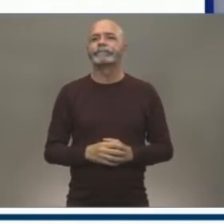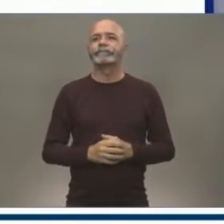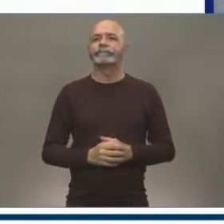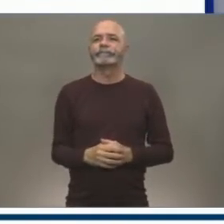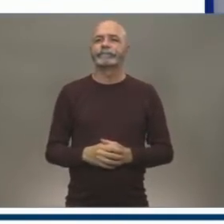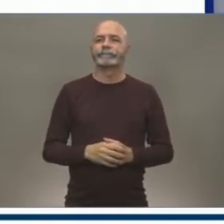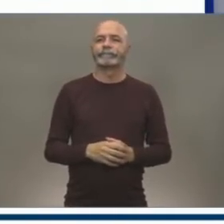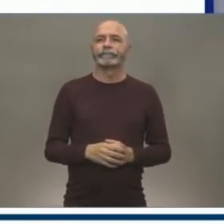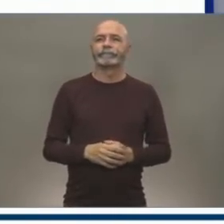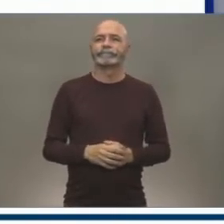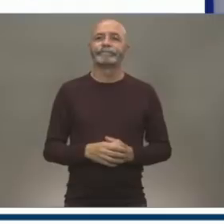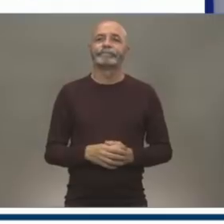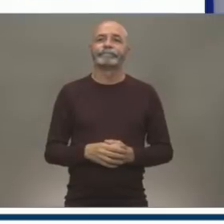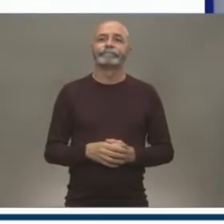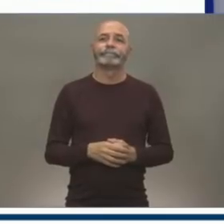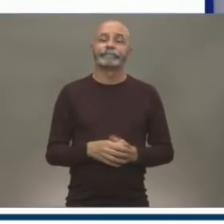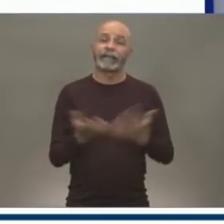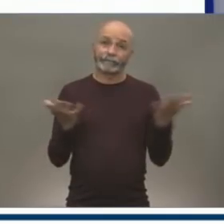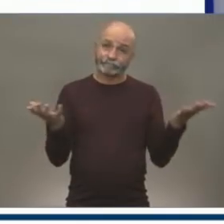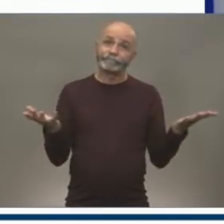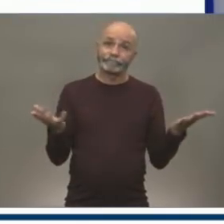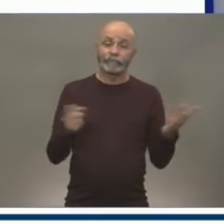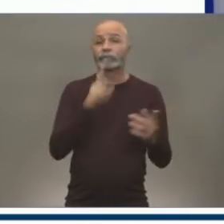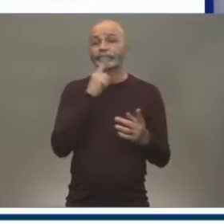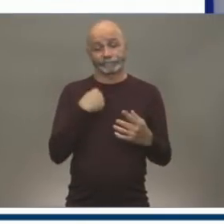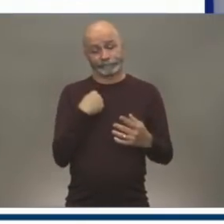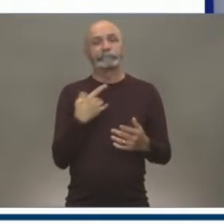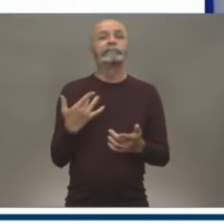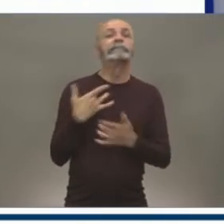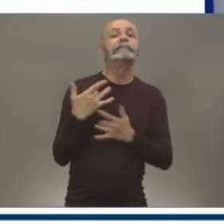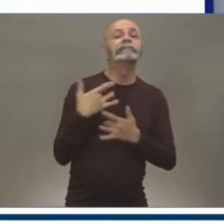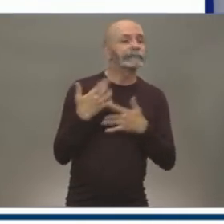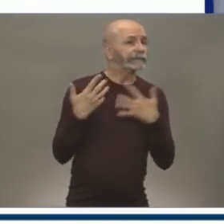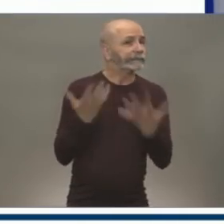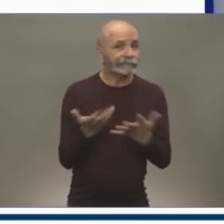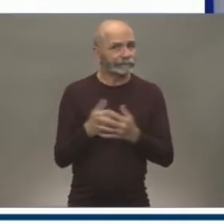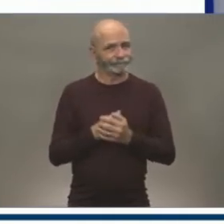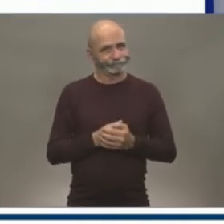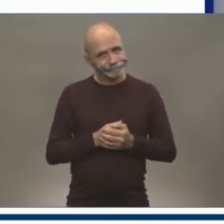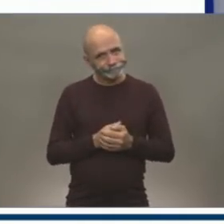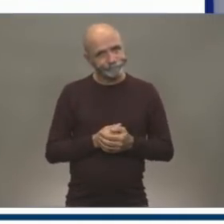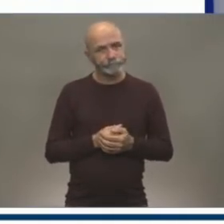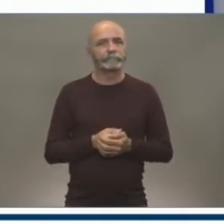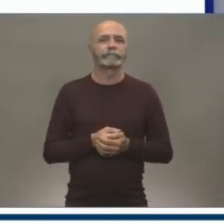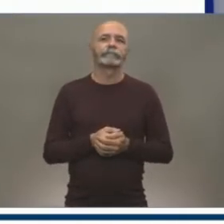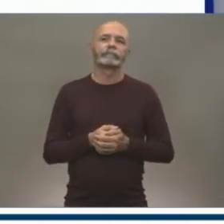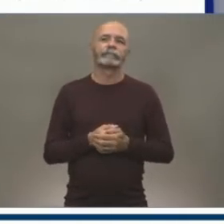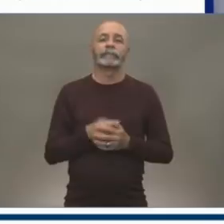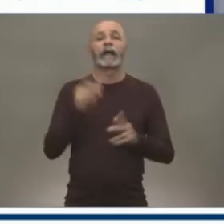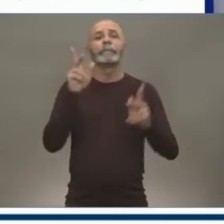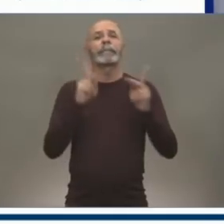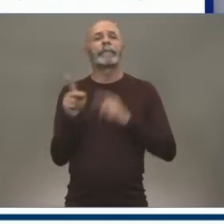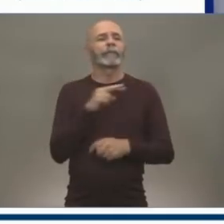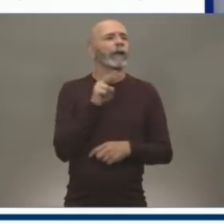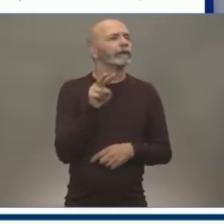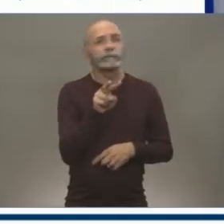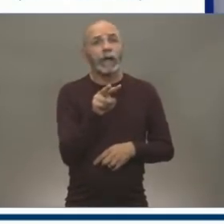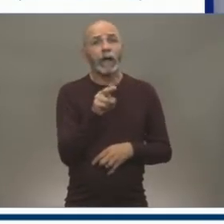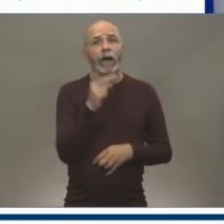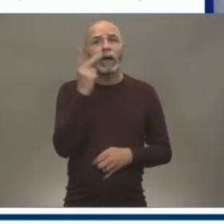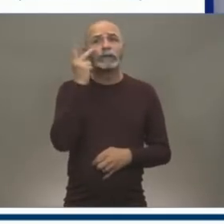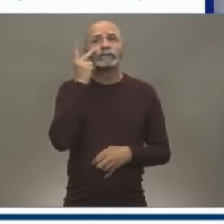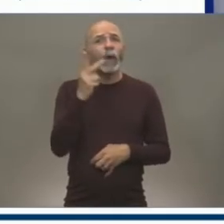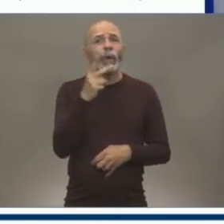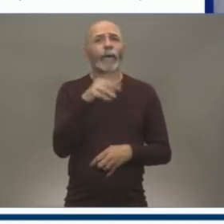I'll tell you what I'm concerned about, though. People reading too much into social media threads about cases of COVID that do not